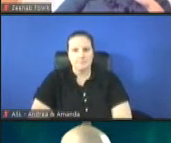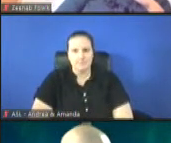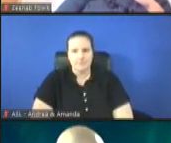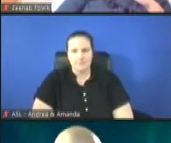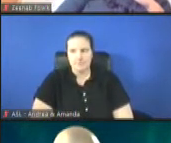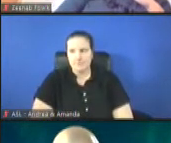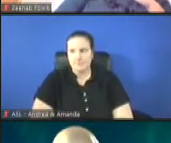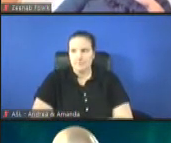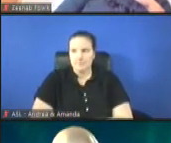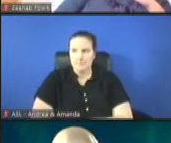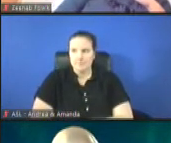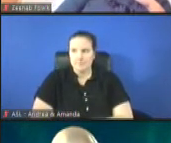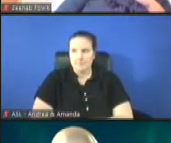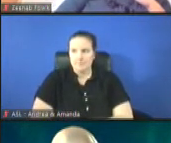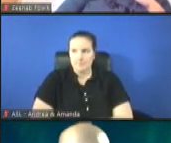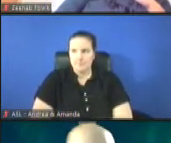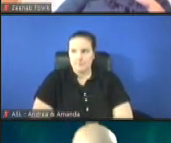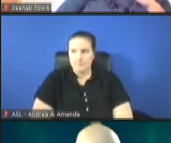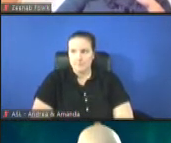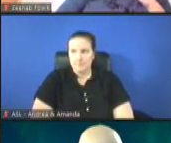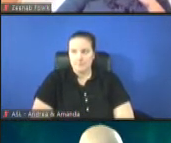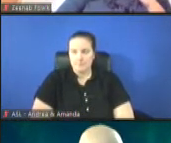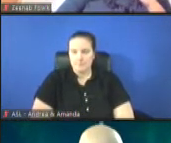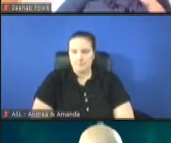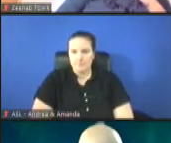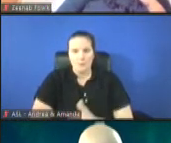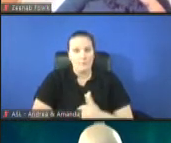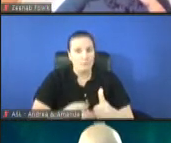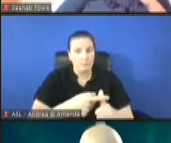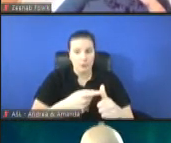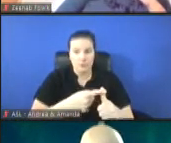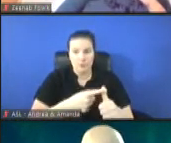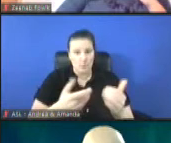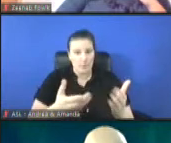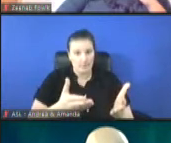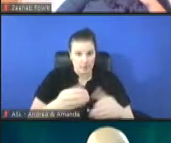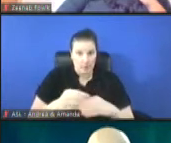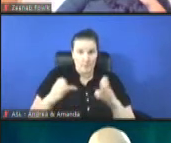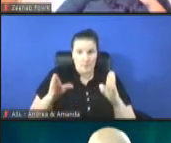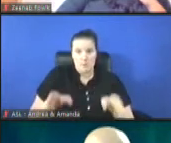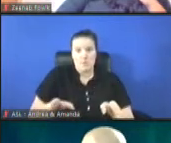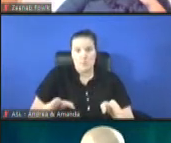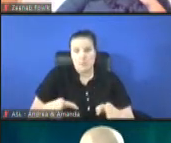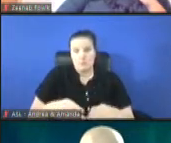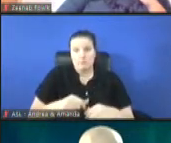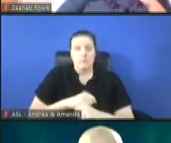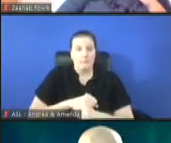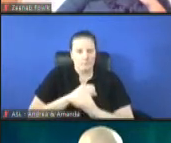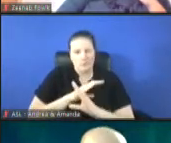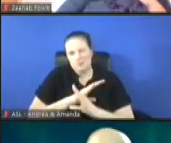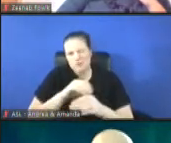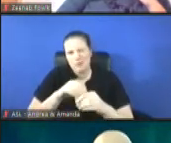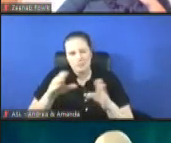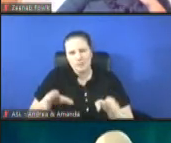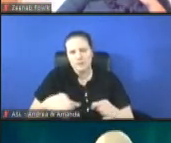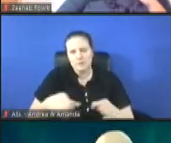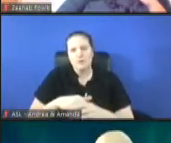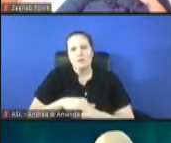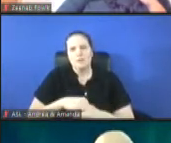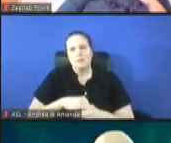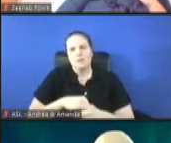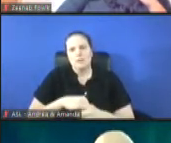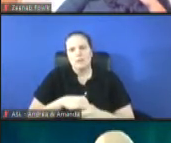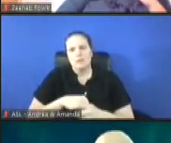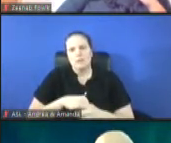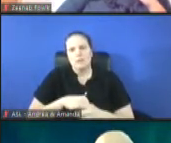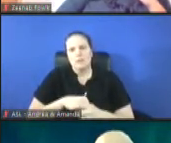Yeah, I'll say, you know, first of all, I wanted to be here in person, virtually in person tonight, because I think this is a